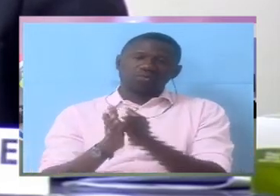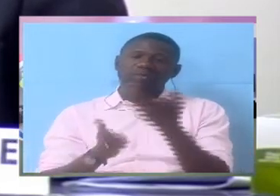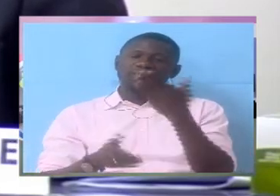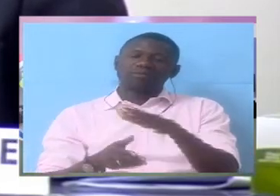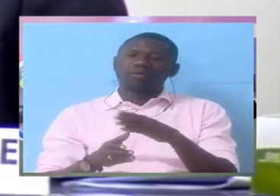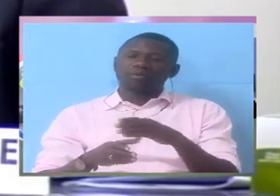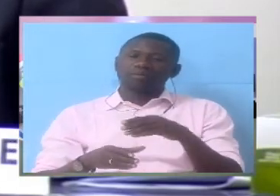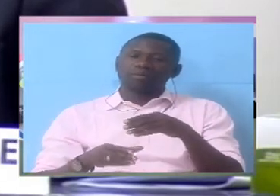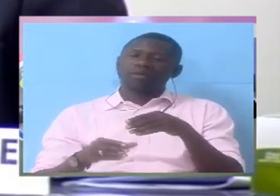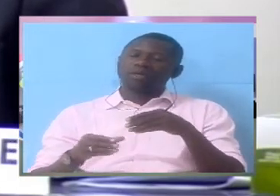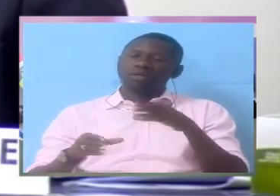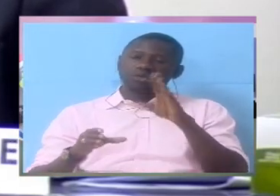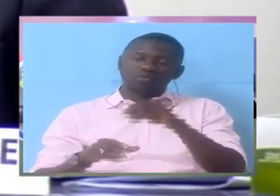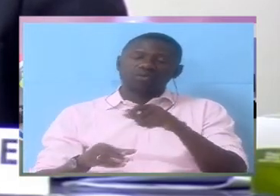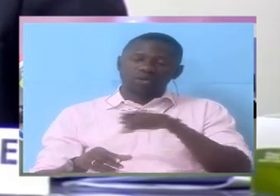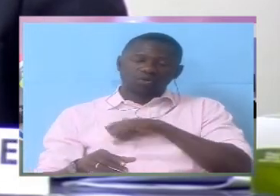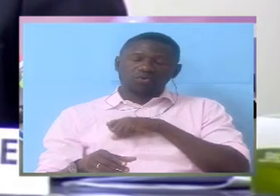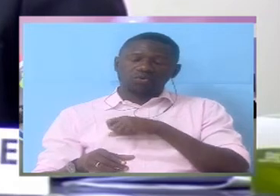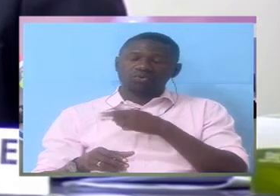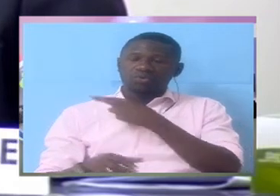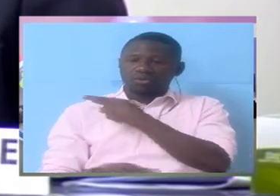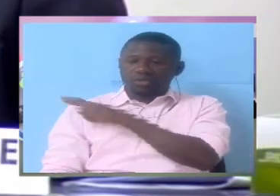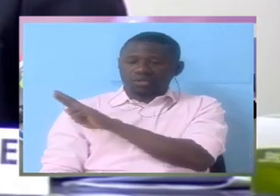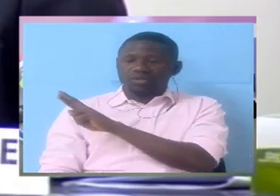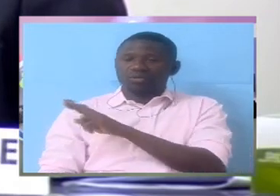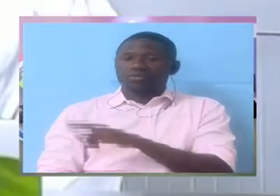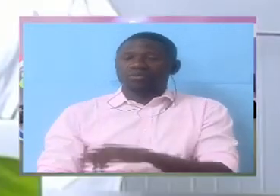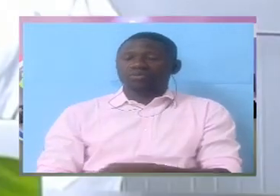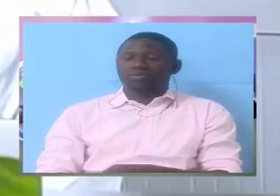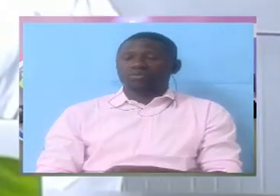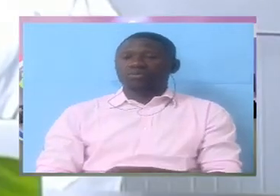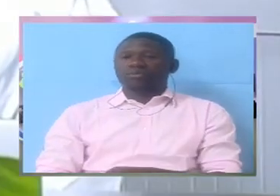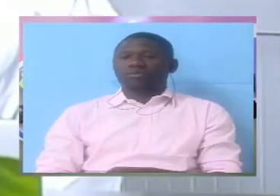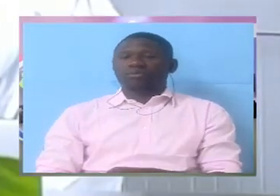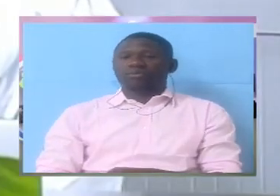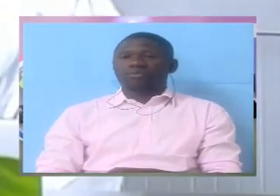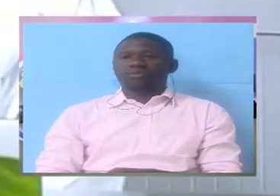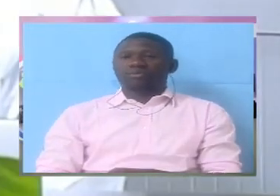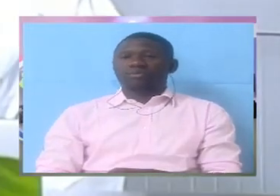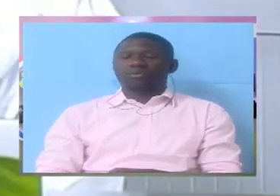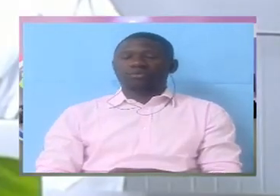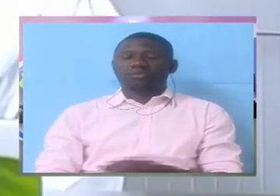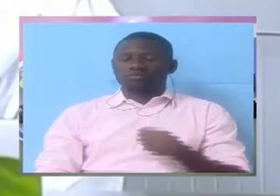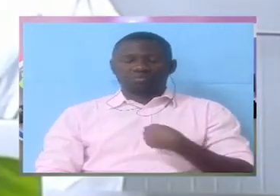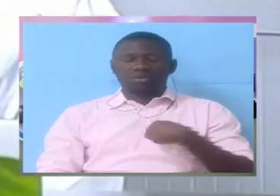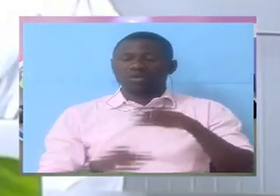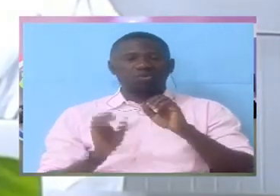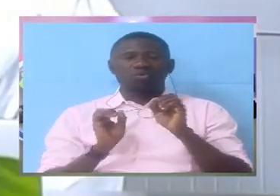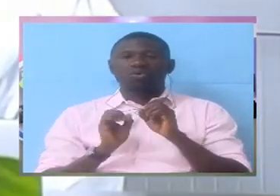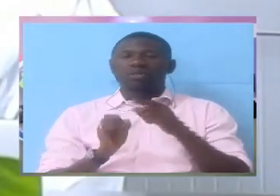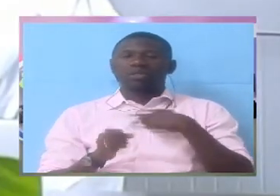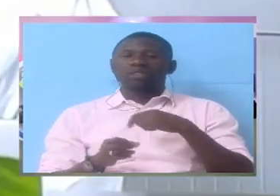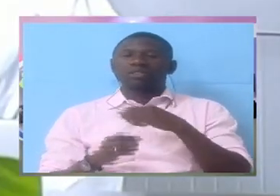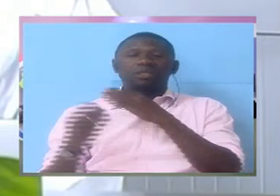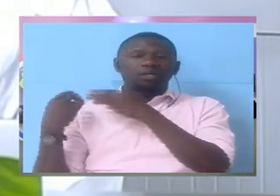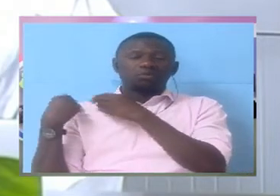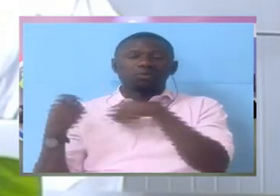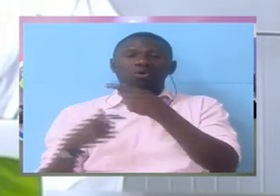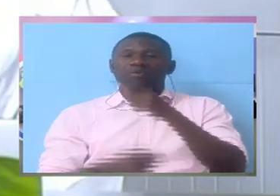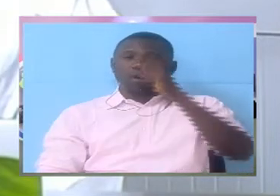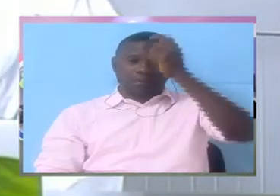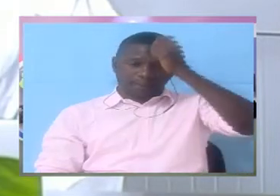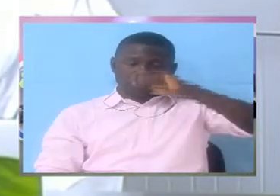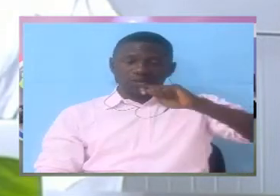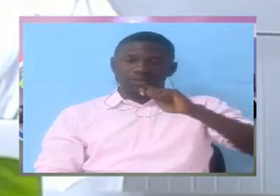religion. Me, this is totally an operation of the police. Was it the police? Yeah, he led